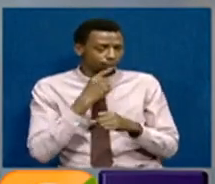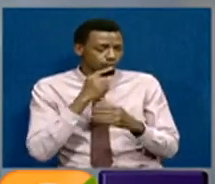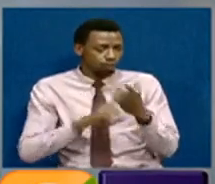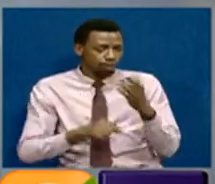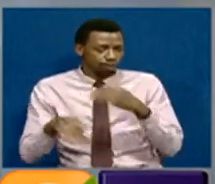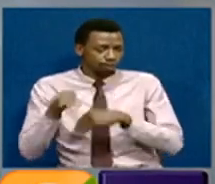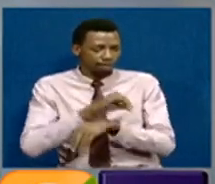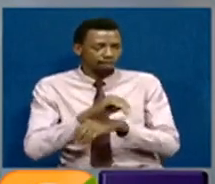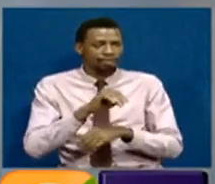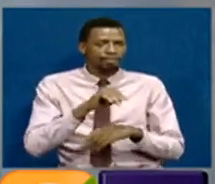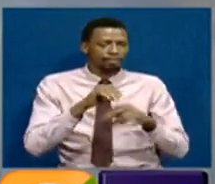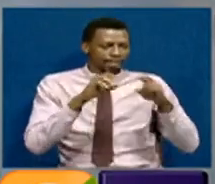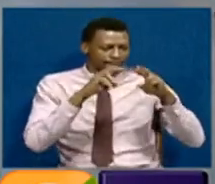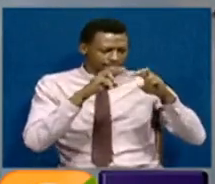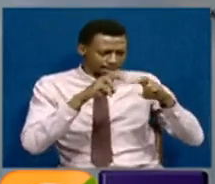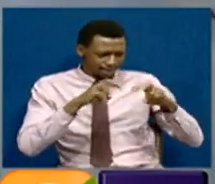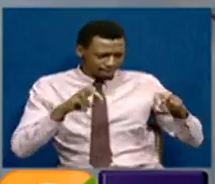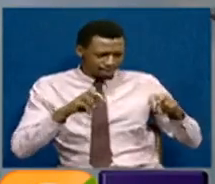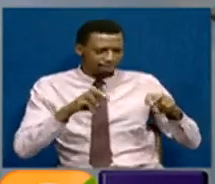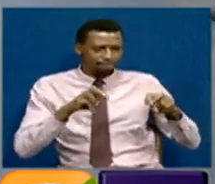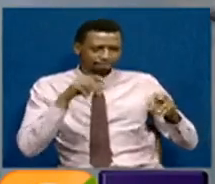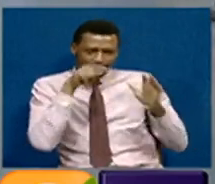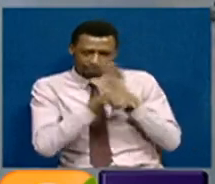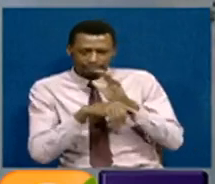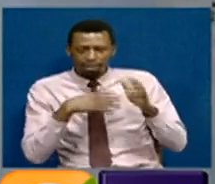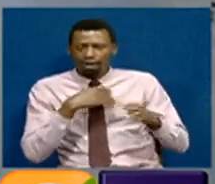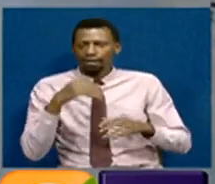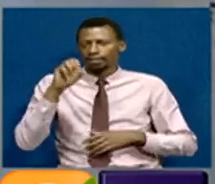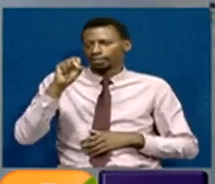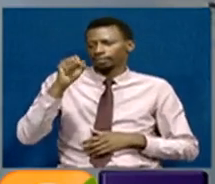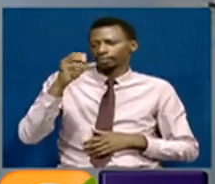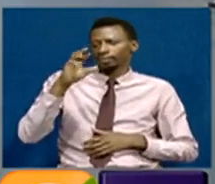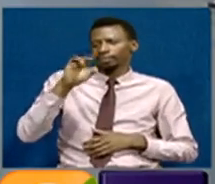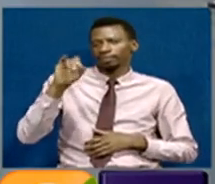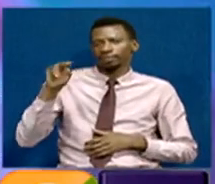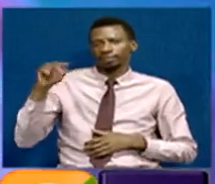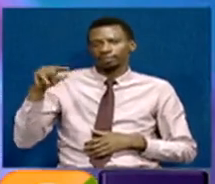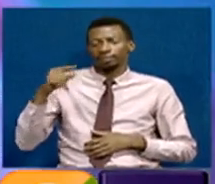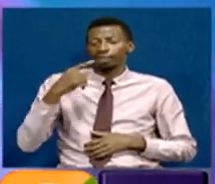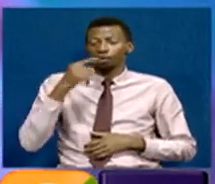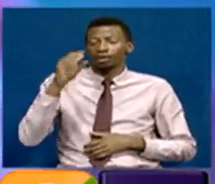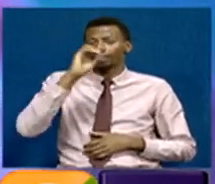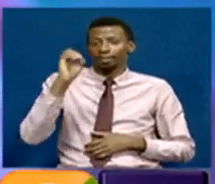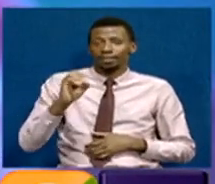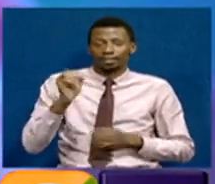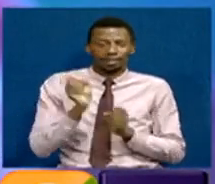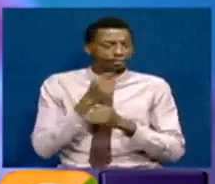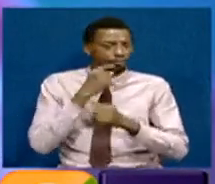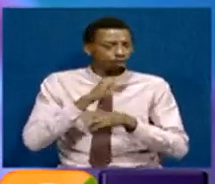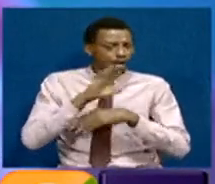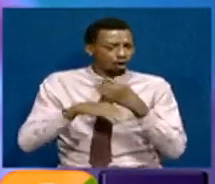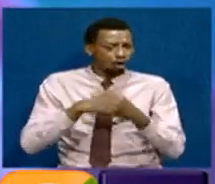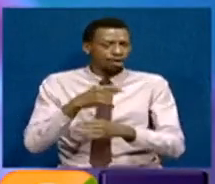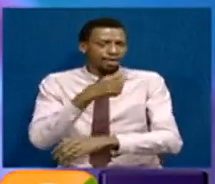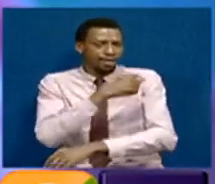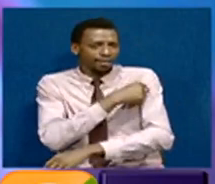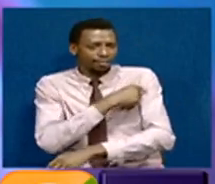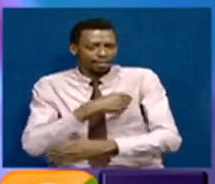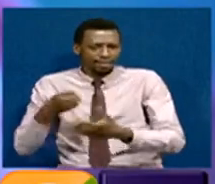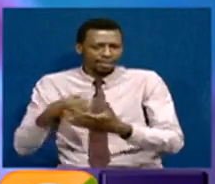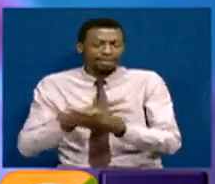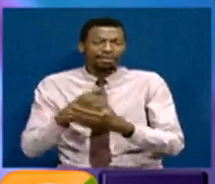and diagnostics at 100%. We have ensured that all treatment for cancer is covered at